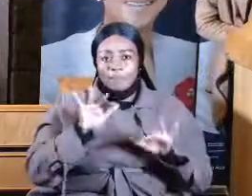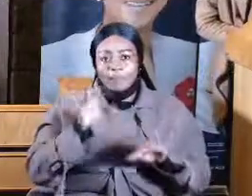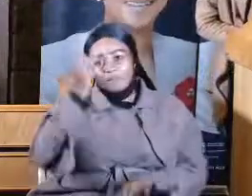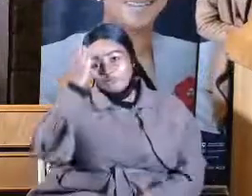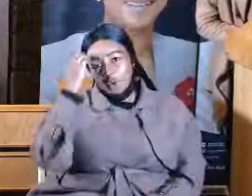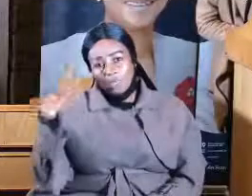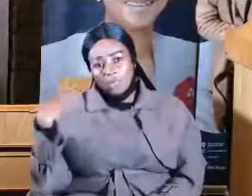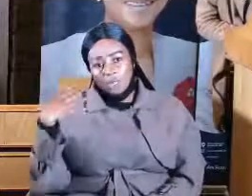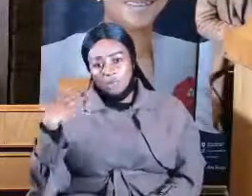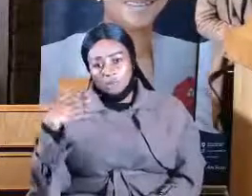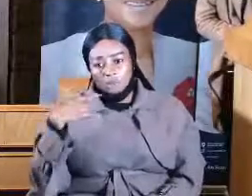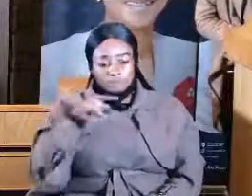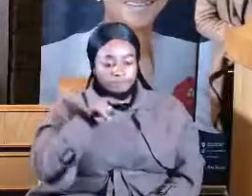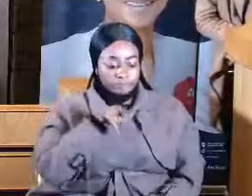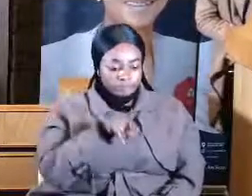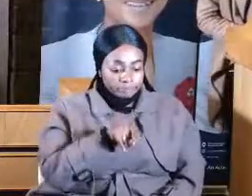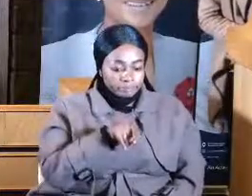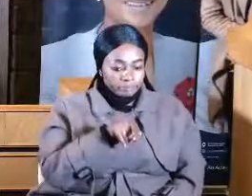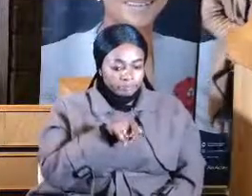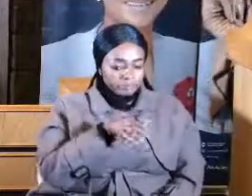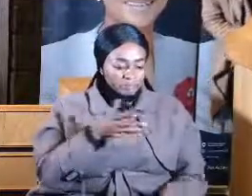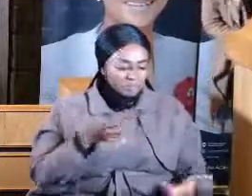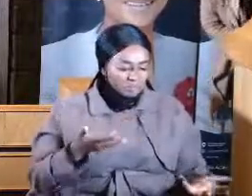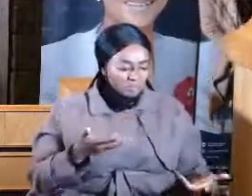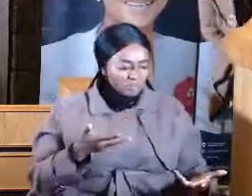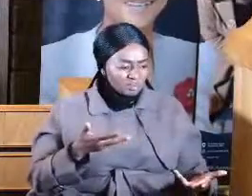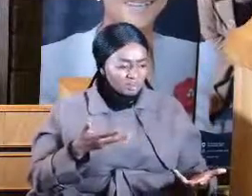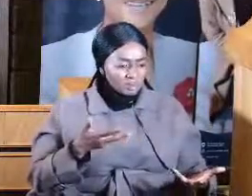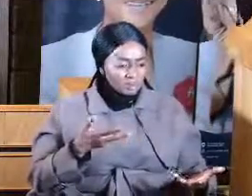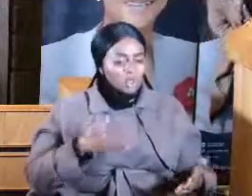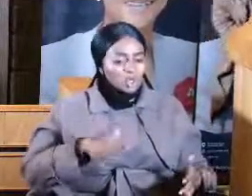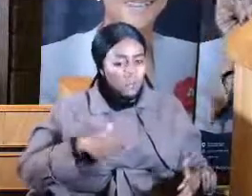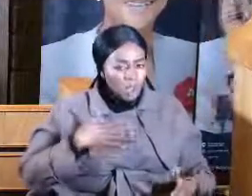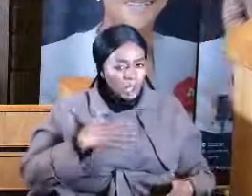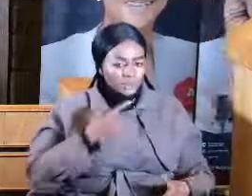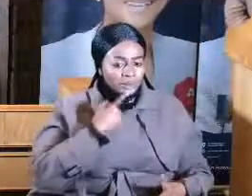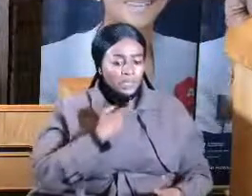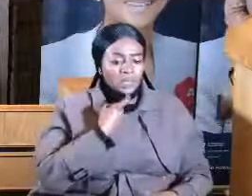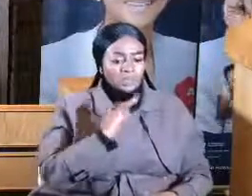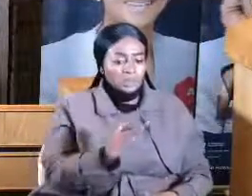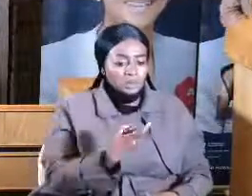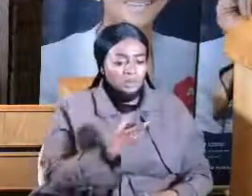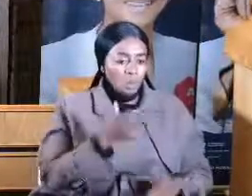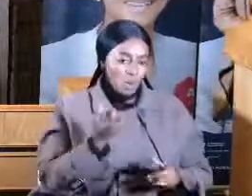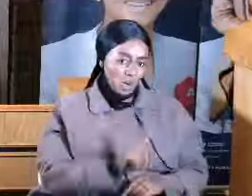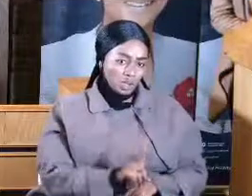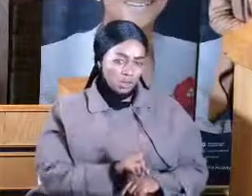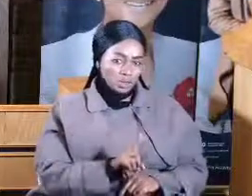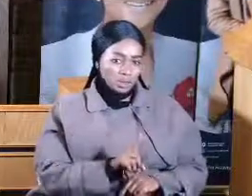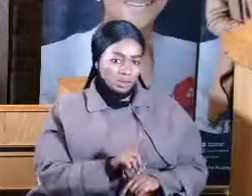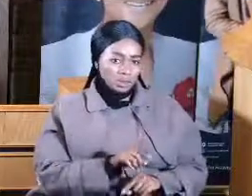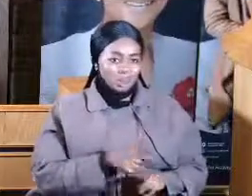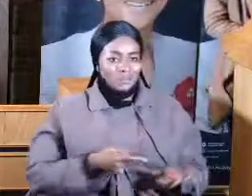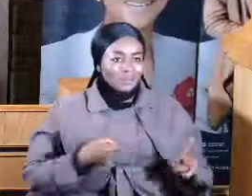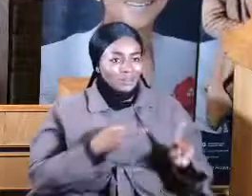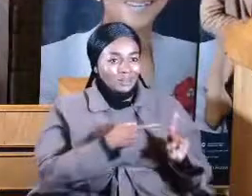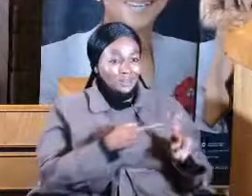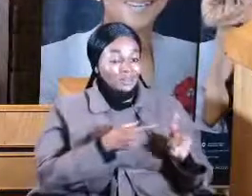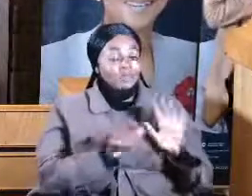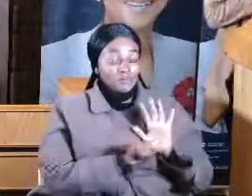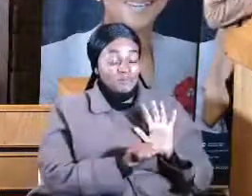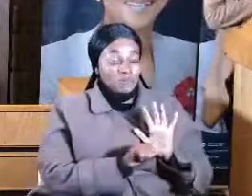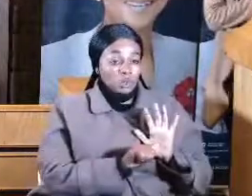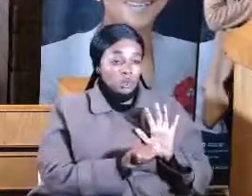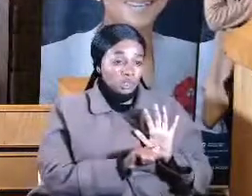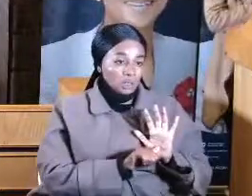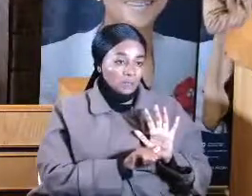ask trans women, how do you want to be addressed? Which is very, very important.